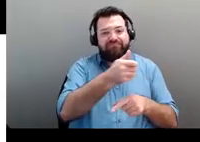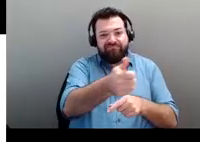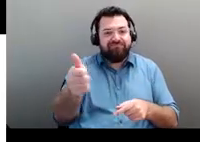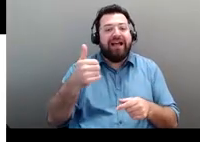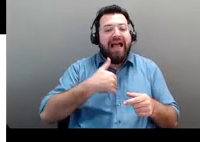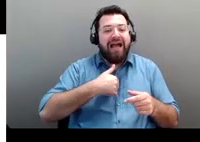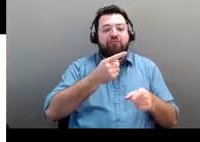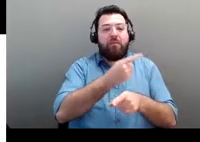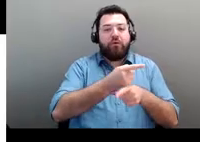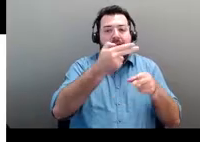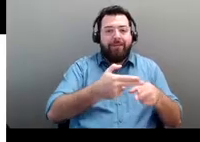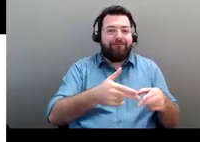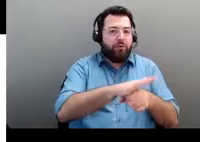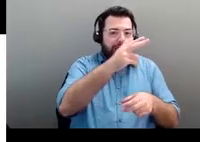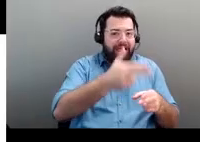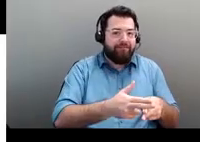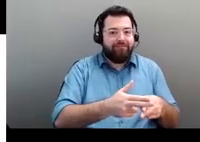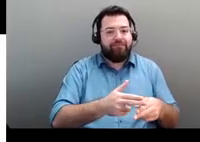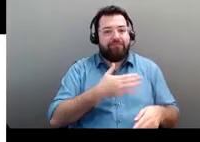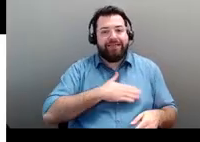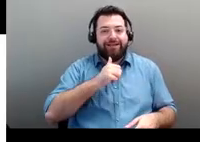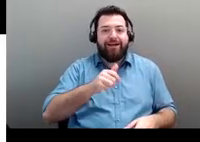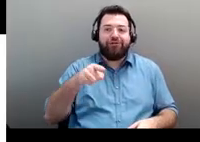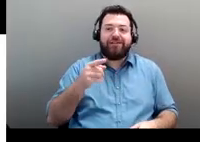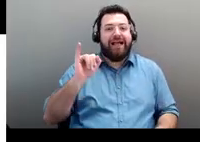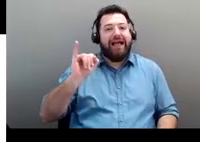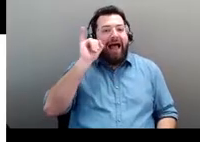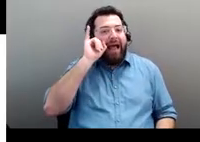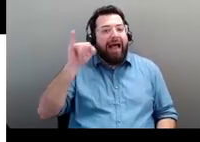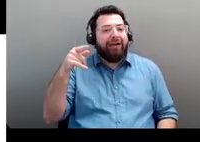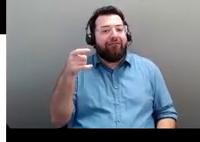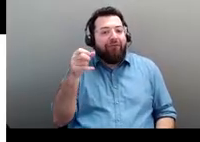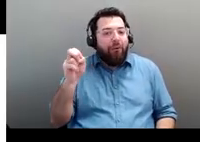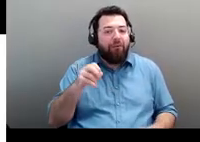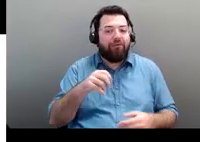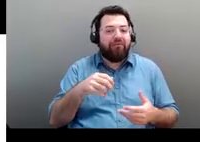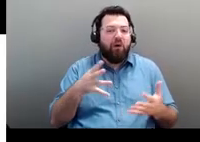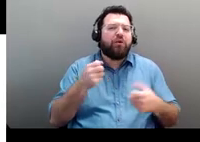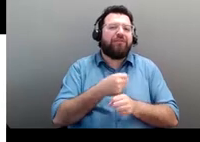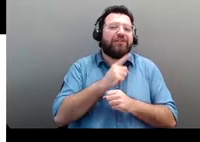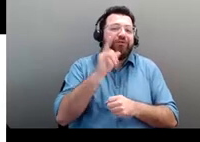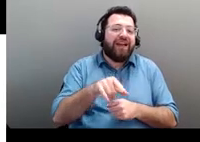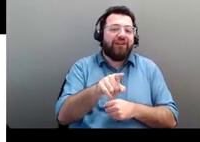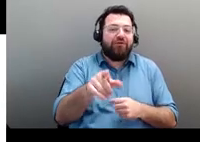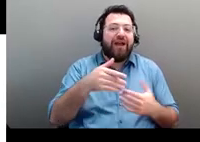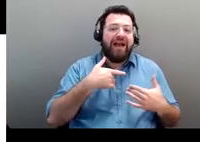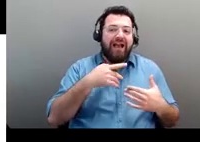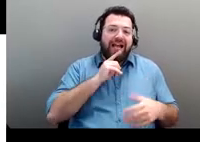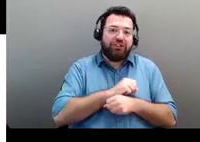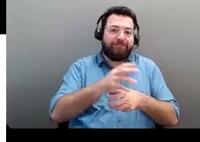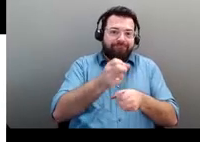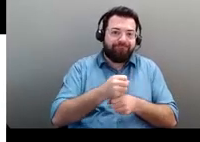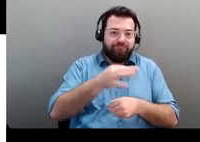or Bulldog, whatever it is. Just so you can get credit for being in today's session. So make sure that your name